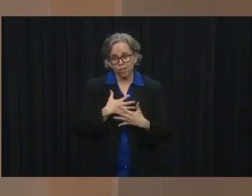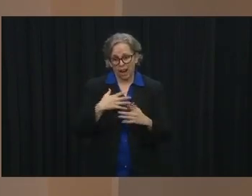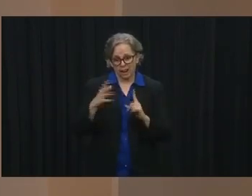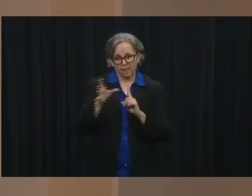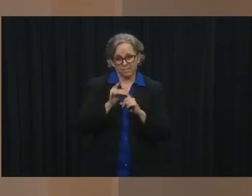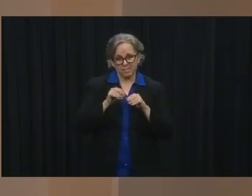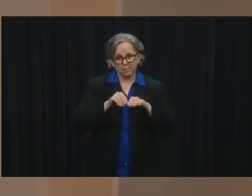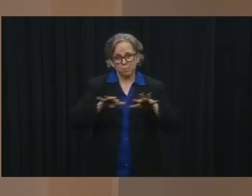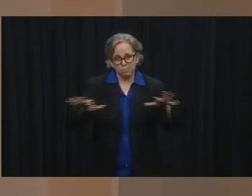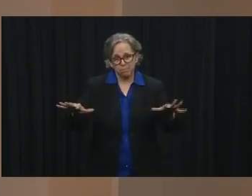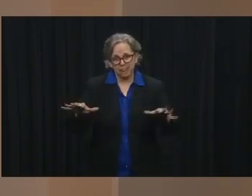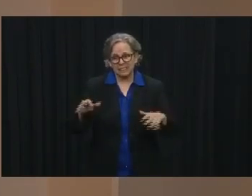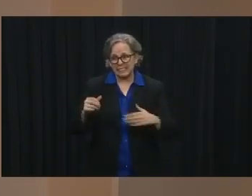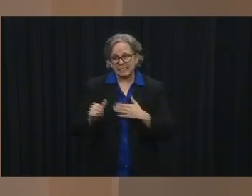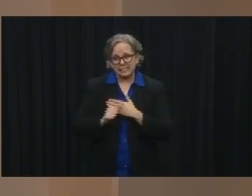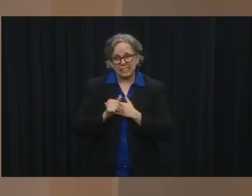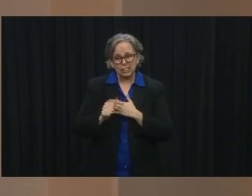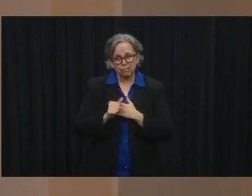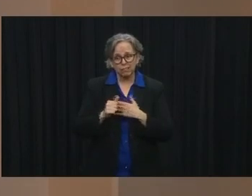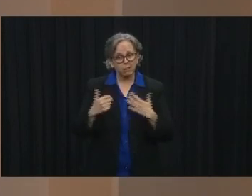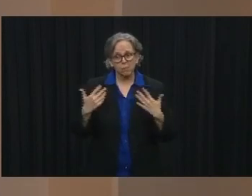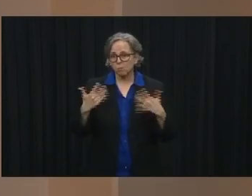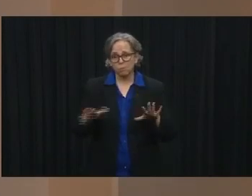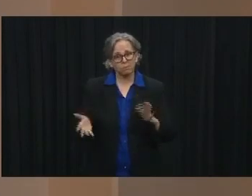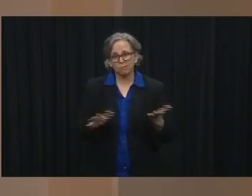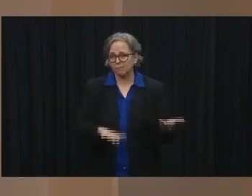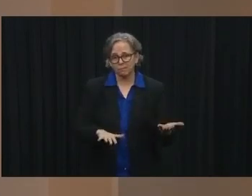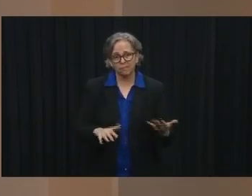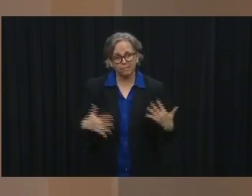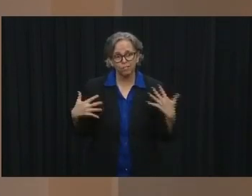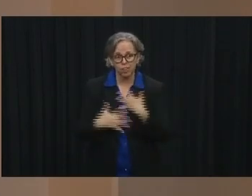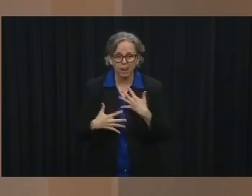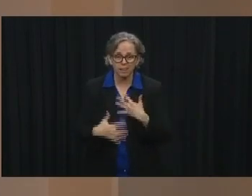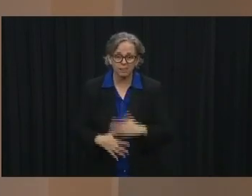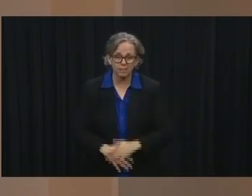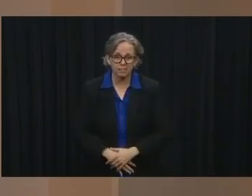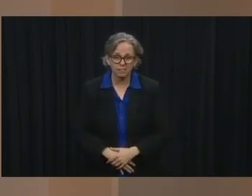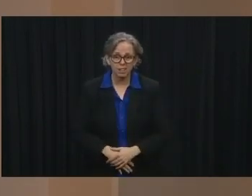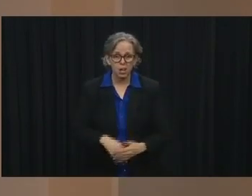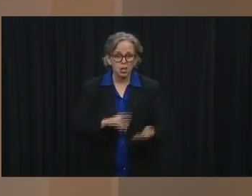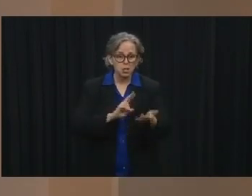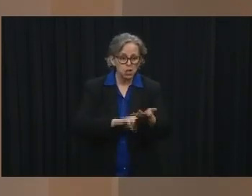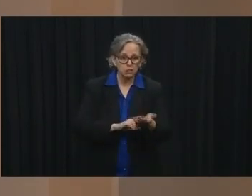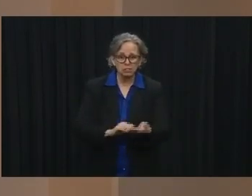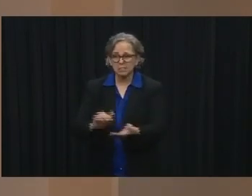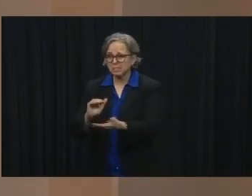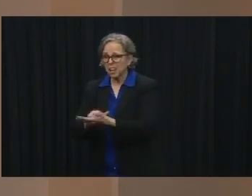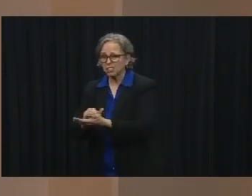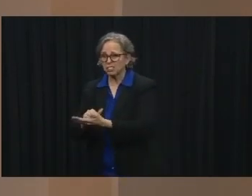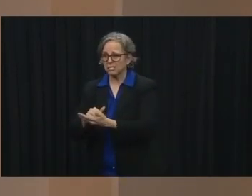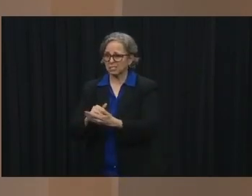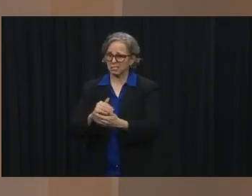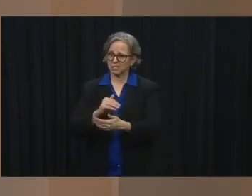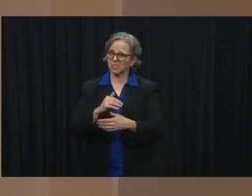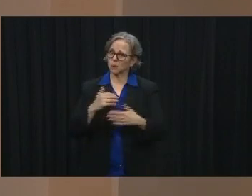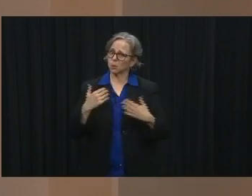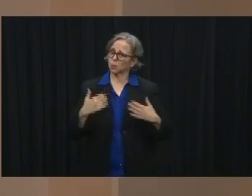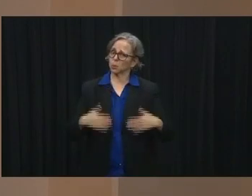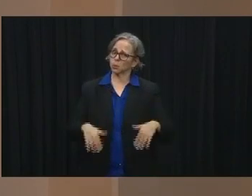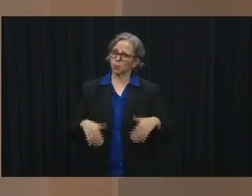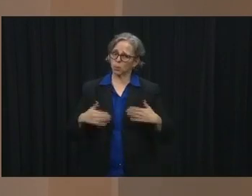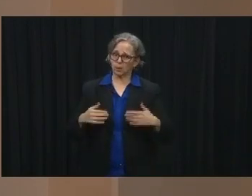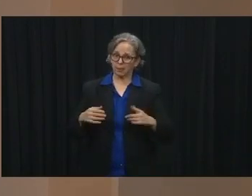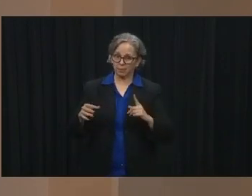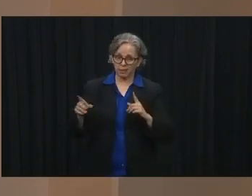deadly. And these nurses and hospital workers and doctors are putting their lives and their families' lives at